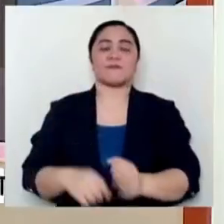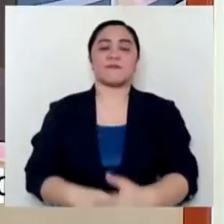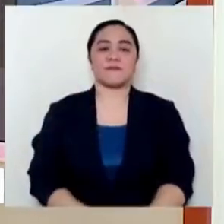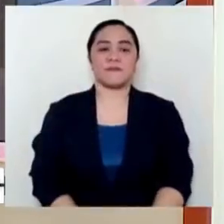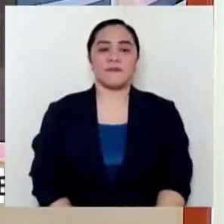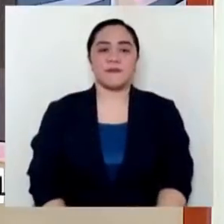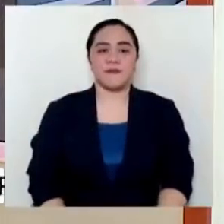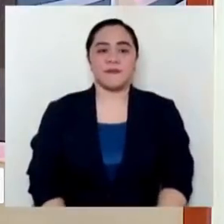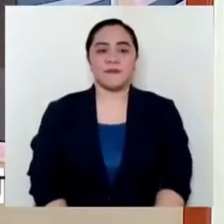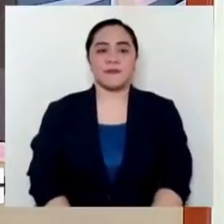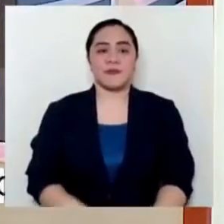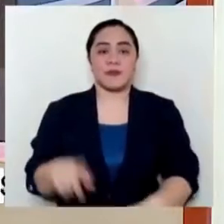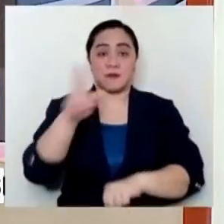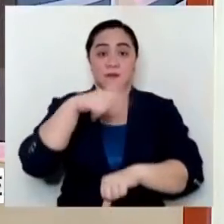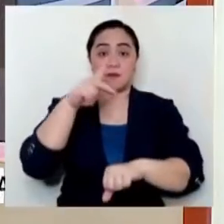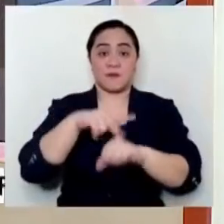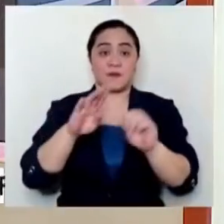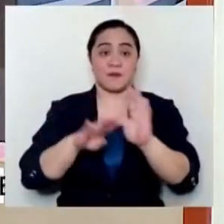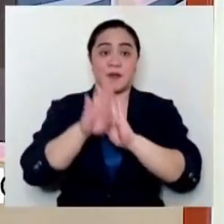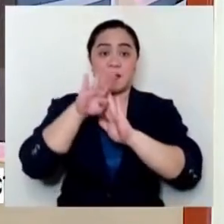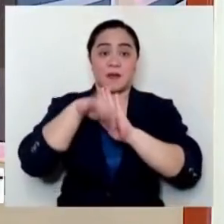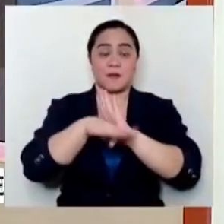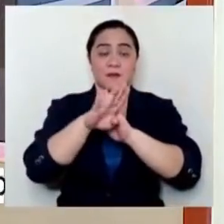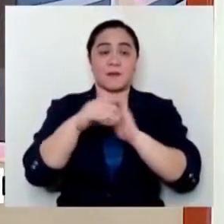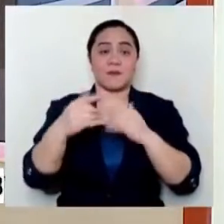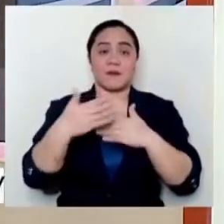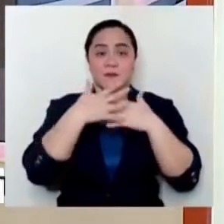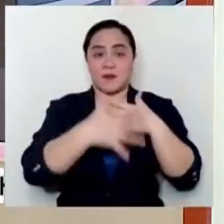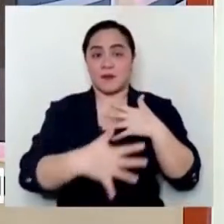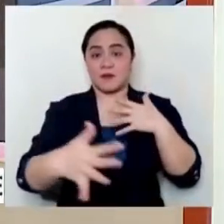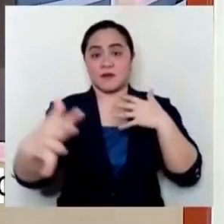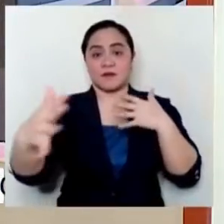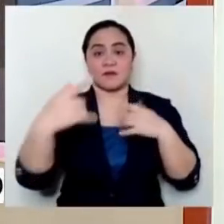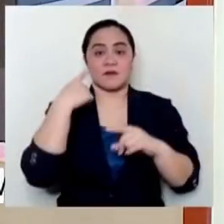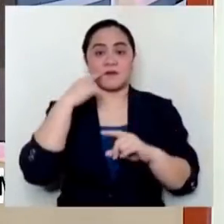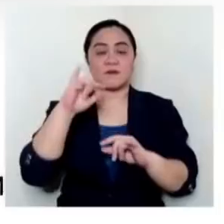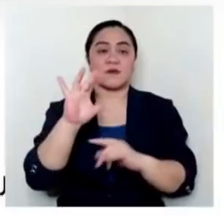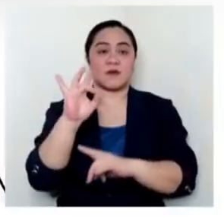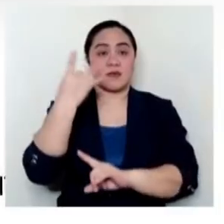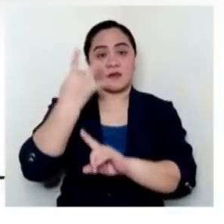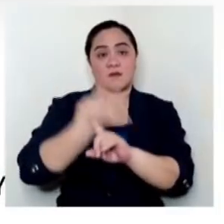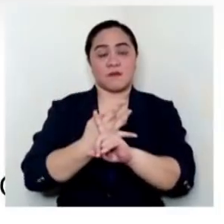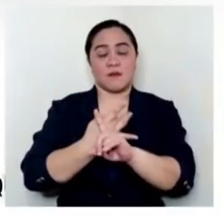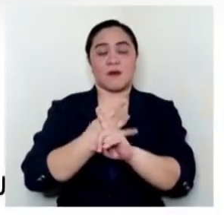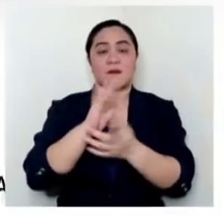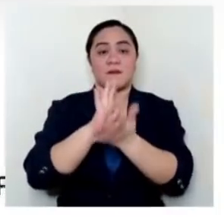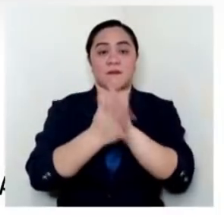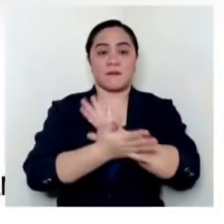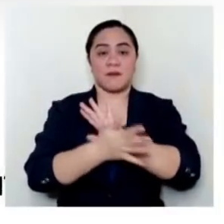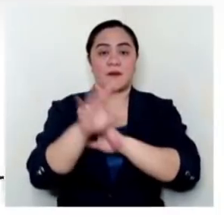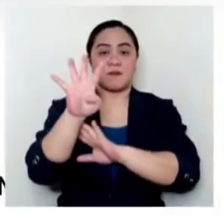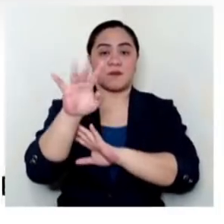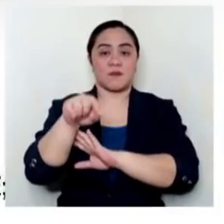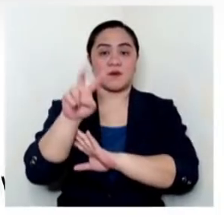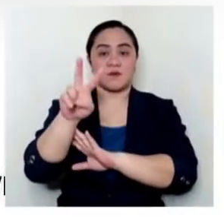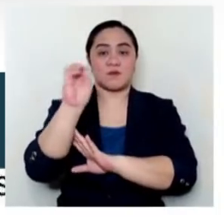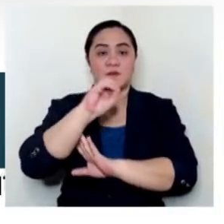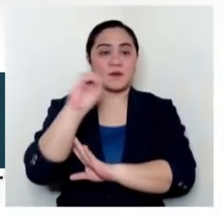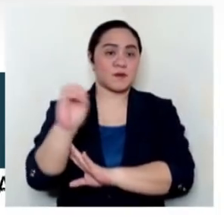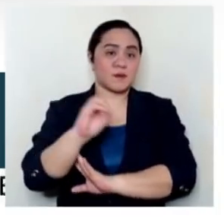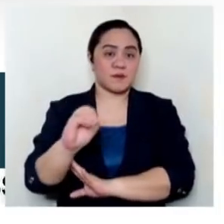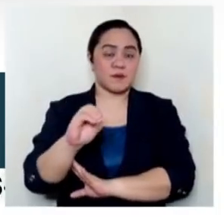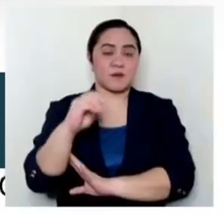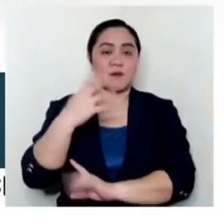Philippine inflation eases for the third straight month thanks to lower food prices. Inflation hit 4.2% in November, a four-month